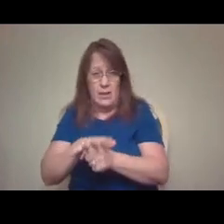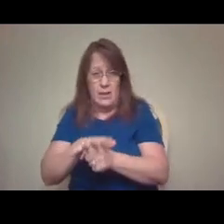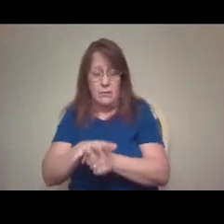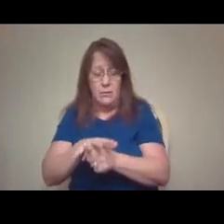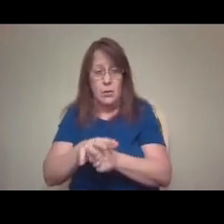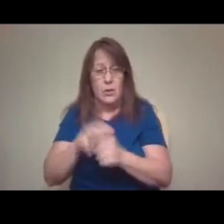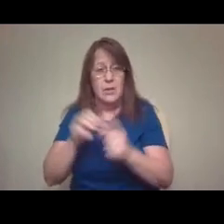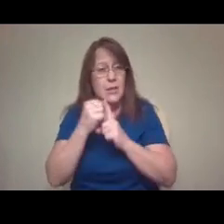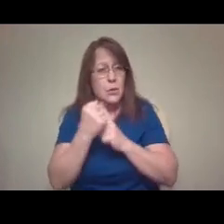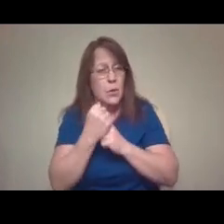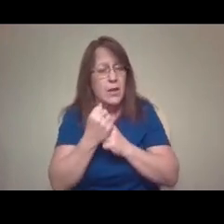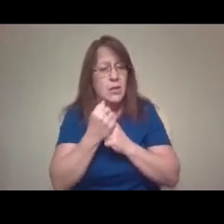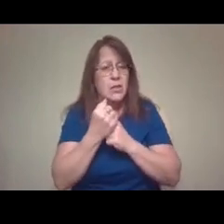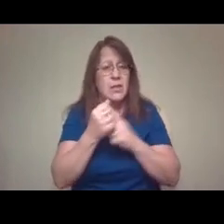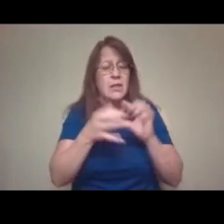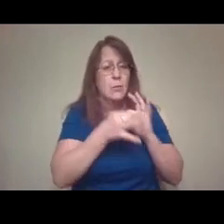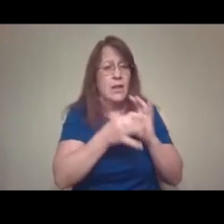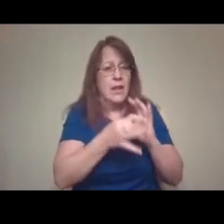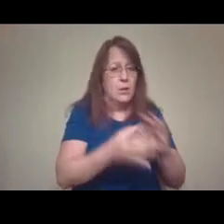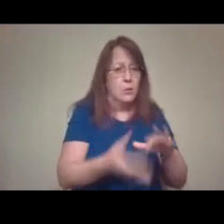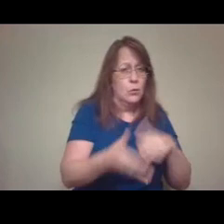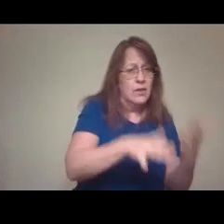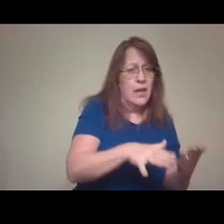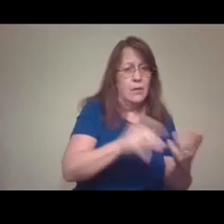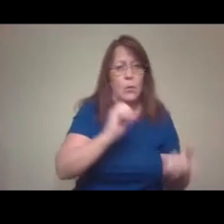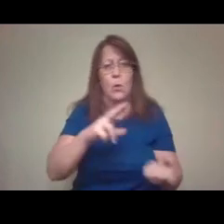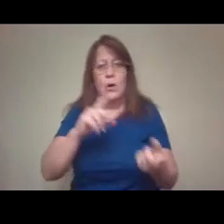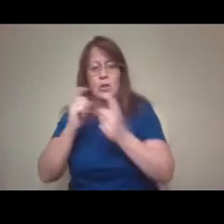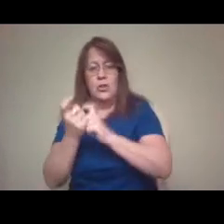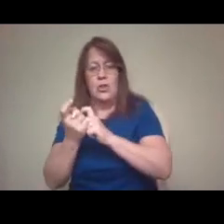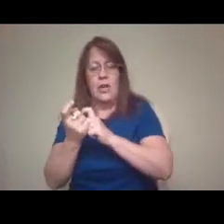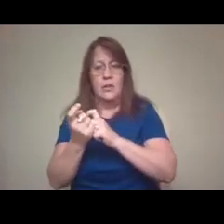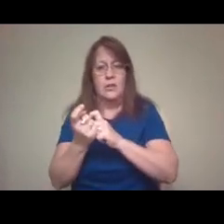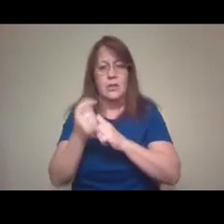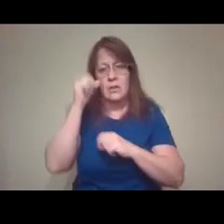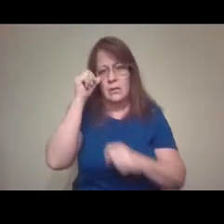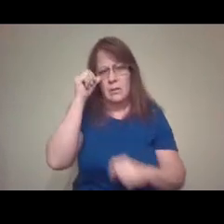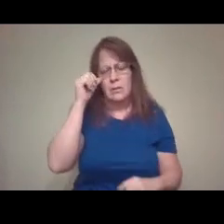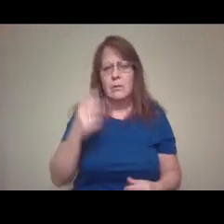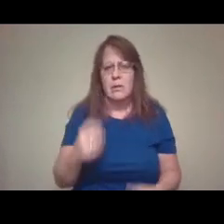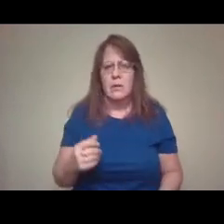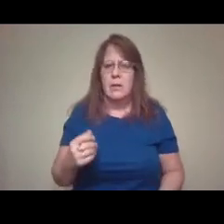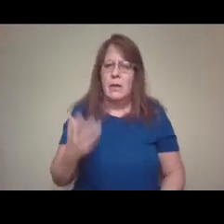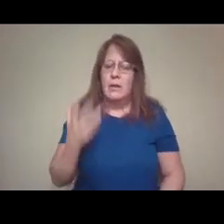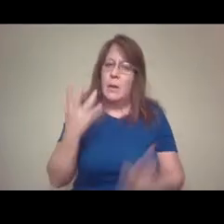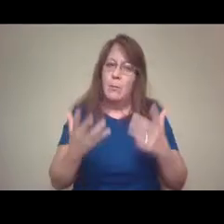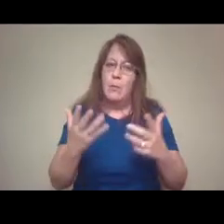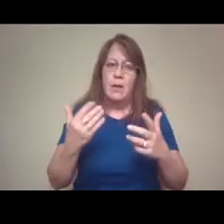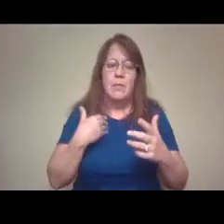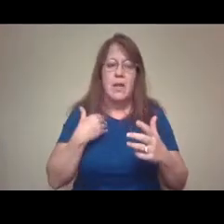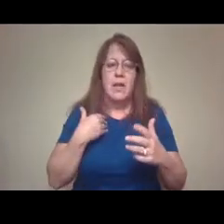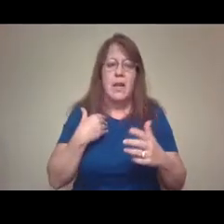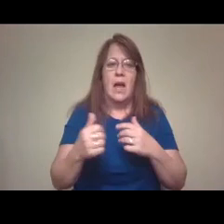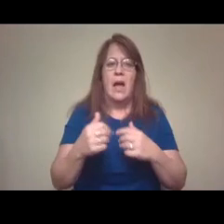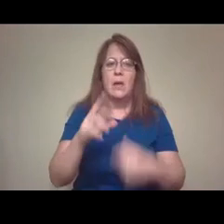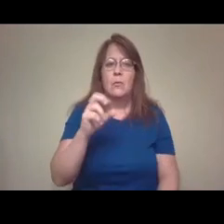change. The more clues that an individual is exhibiting, the greater level of risk they may be at. If you're concerned,